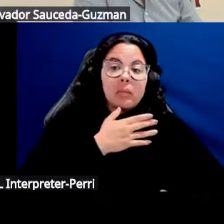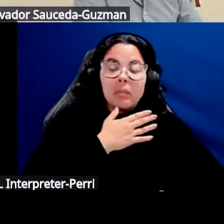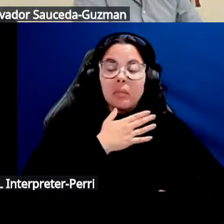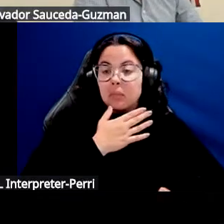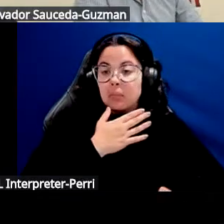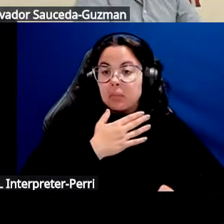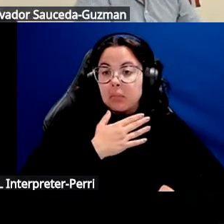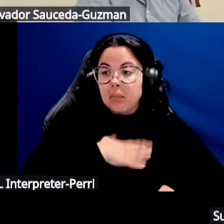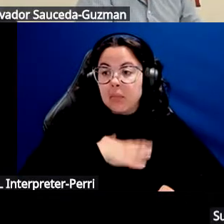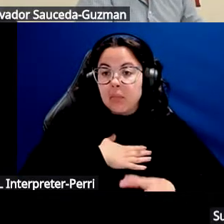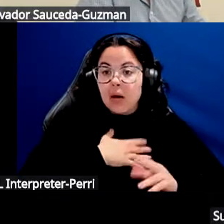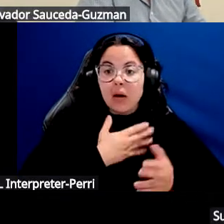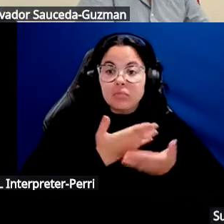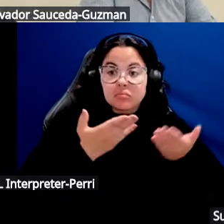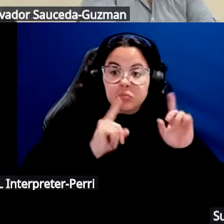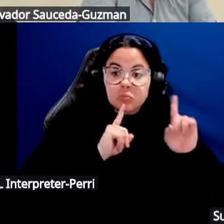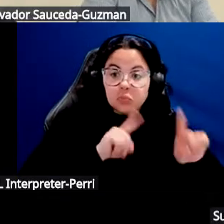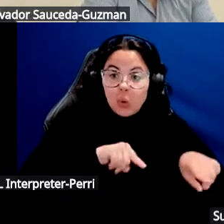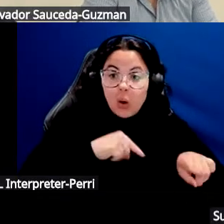report is that